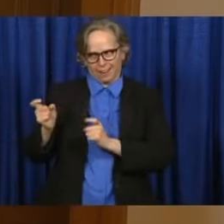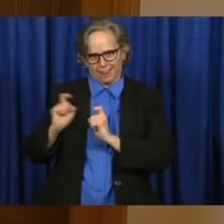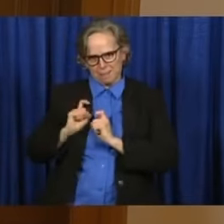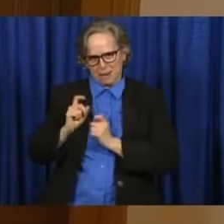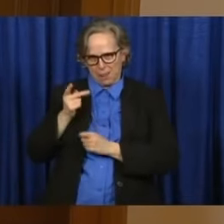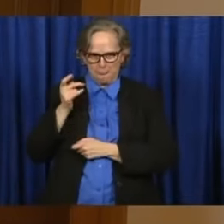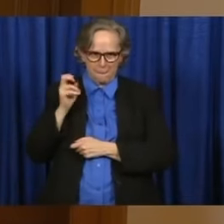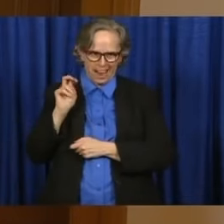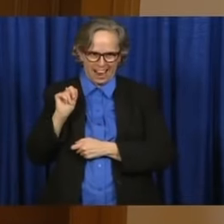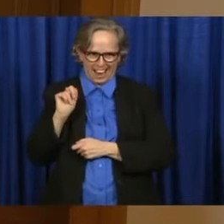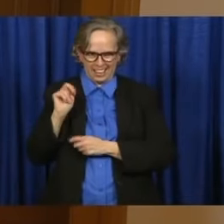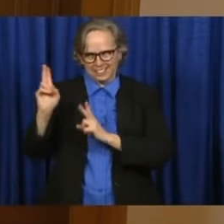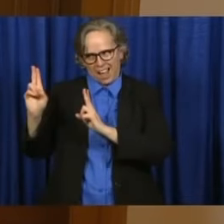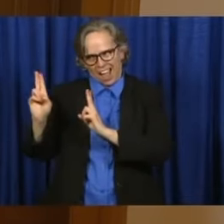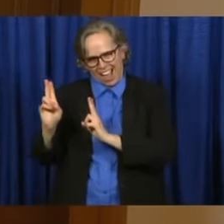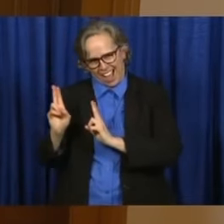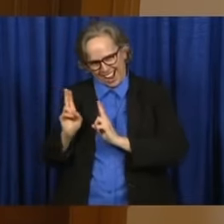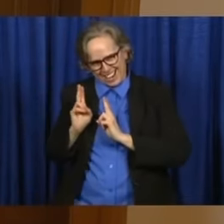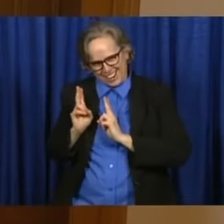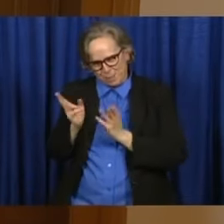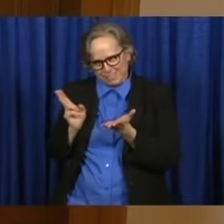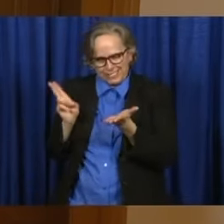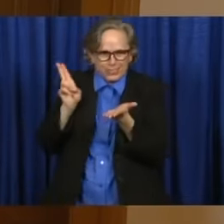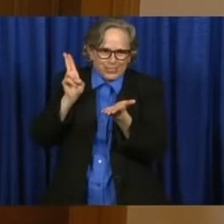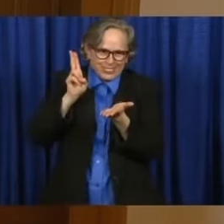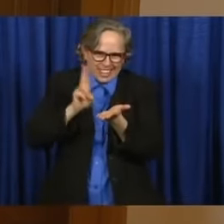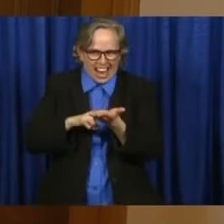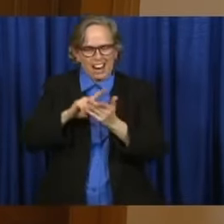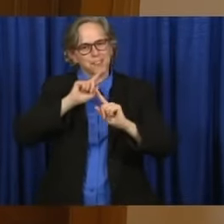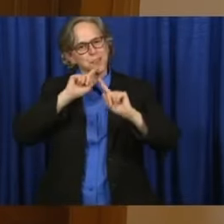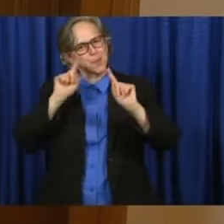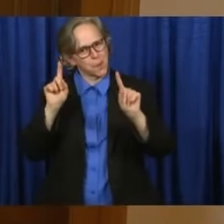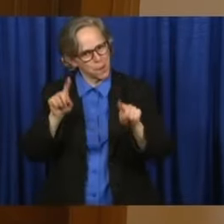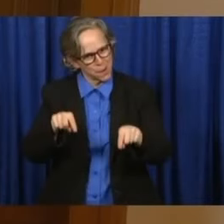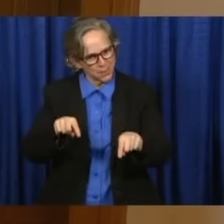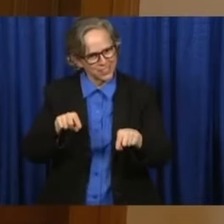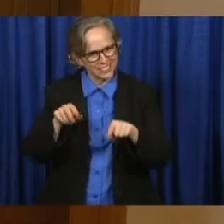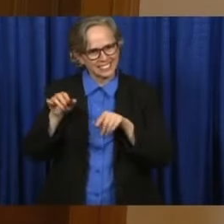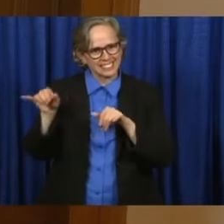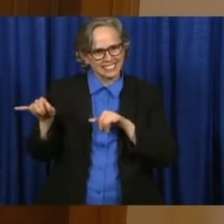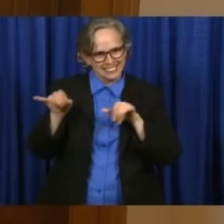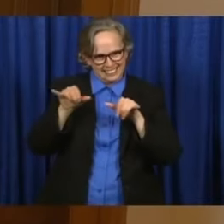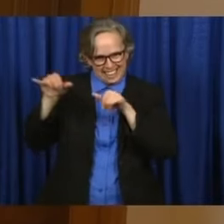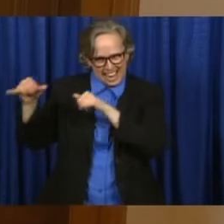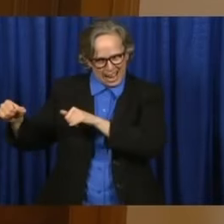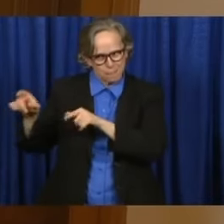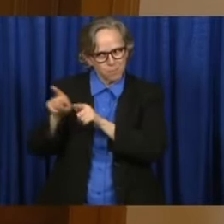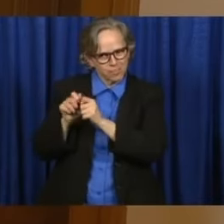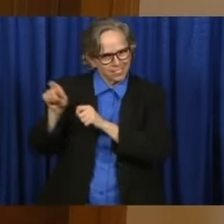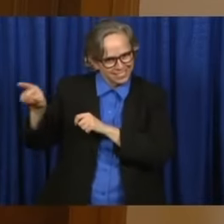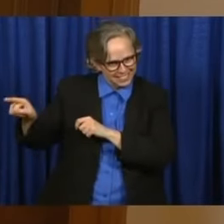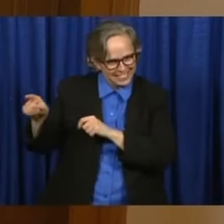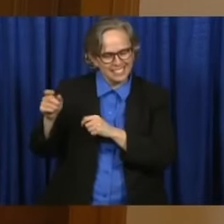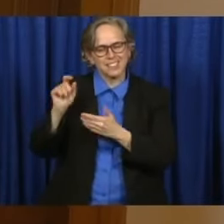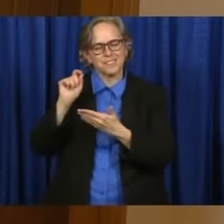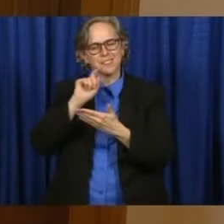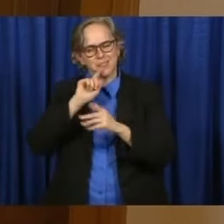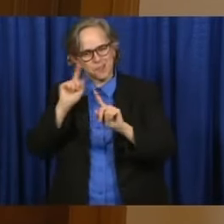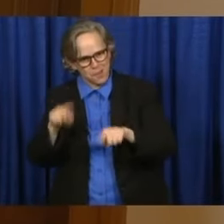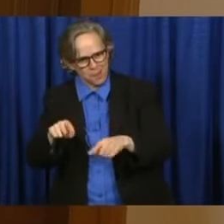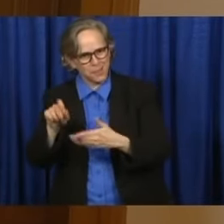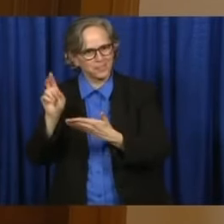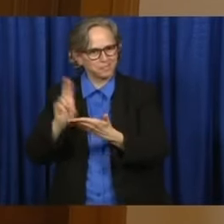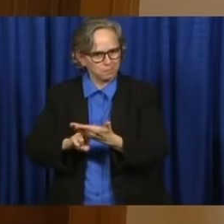great honor of signing an order, maybe the way he does. And so with that, this order